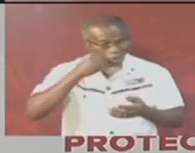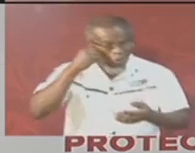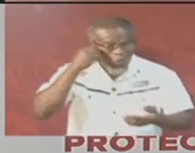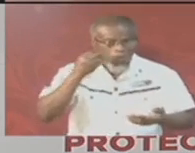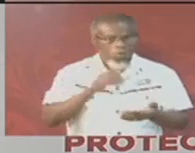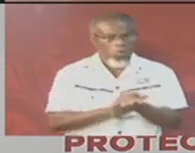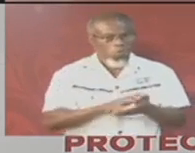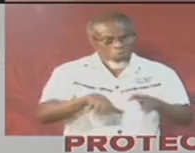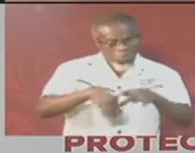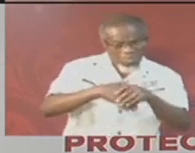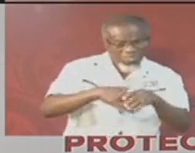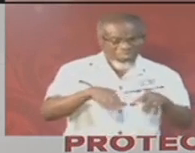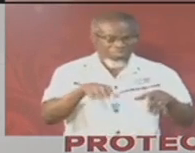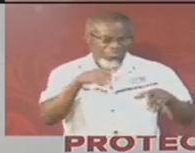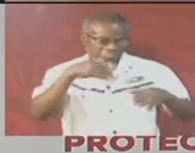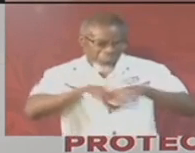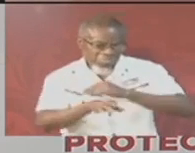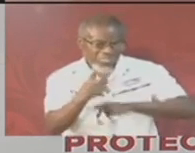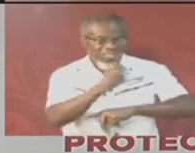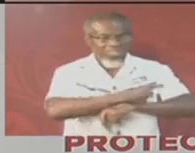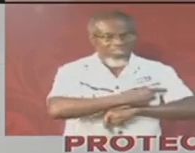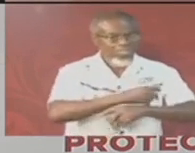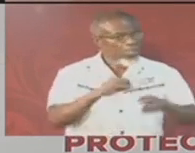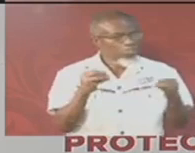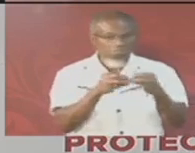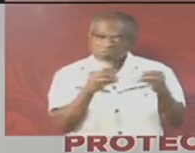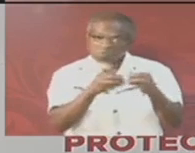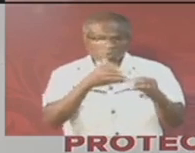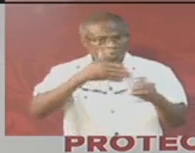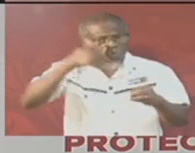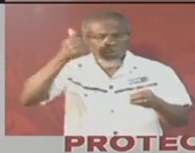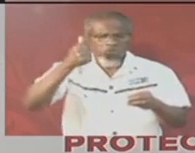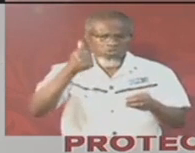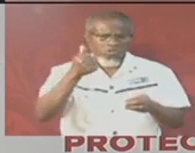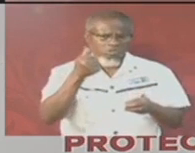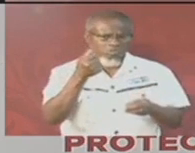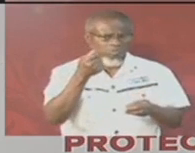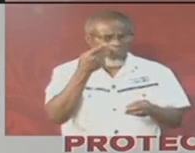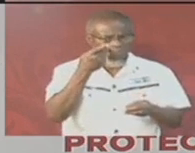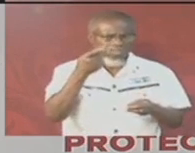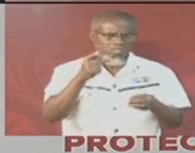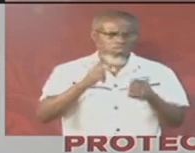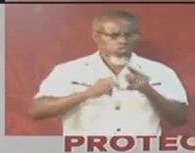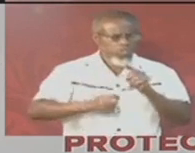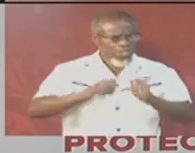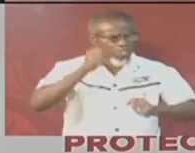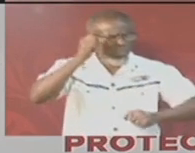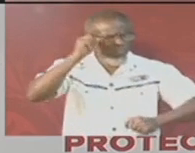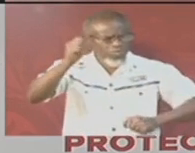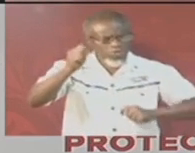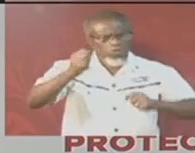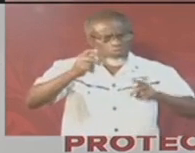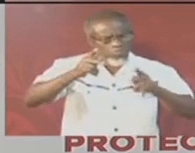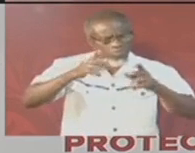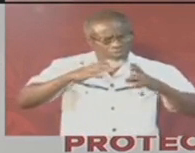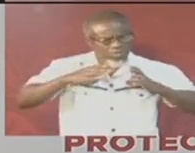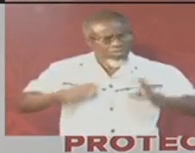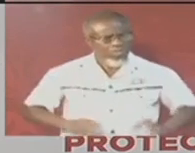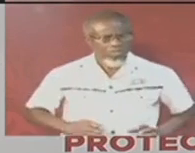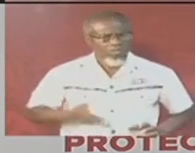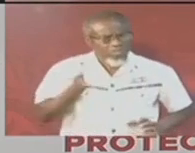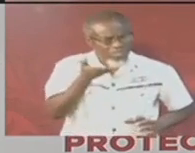It is mainly Trinidadians and Tobagonians in places of worship. So let us